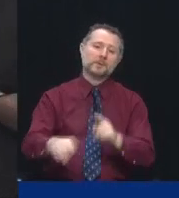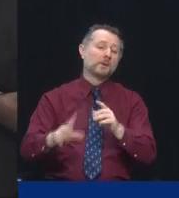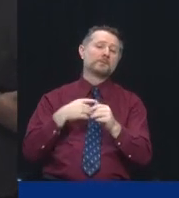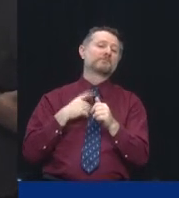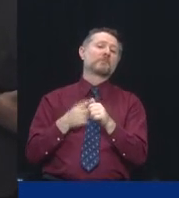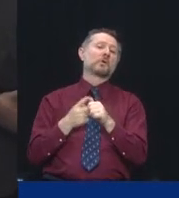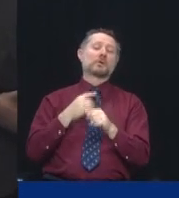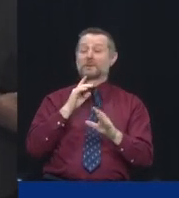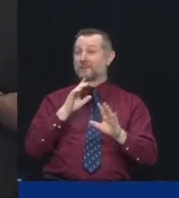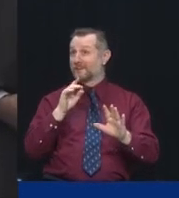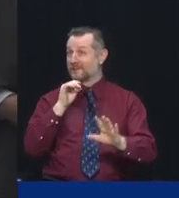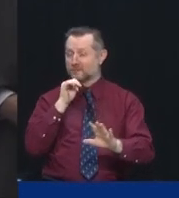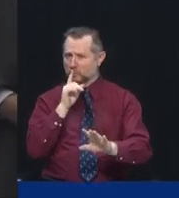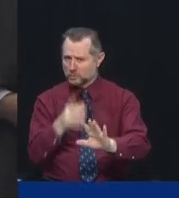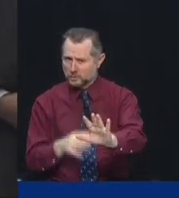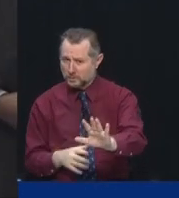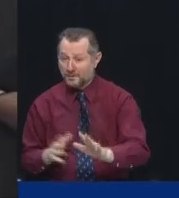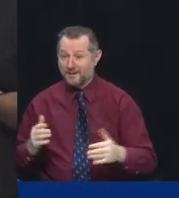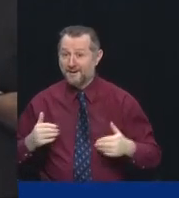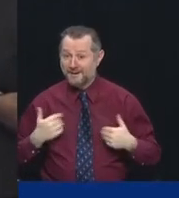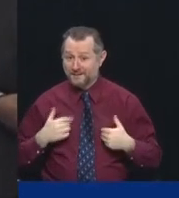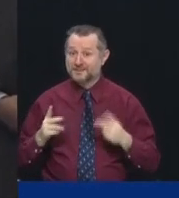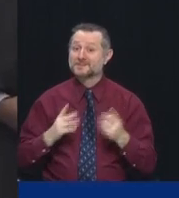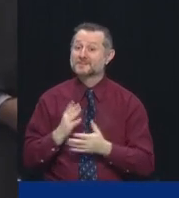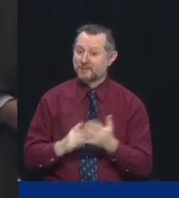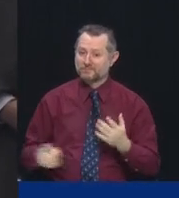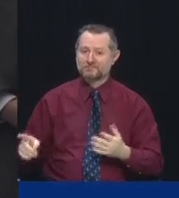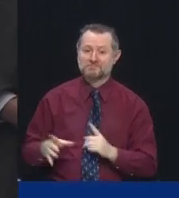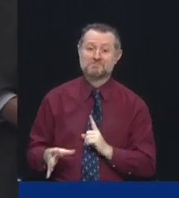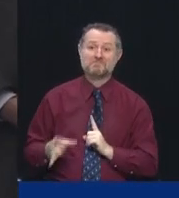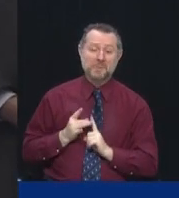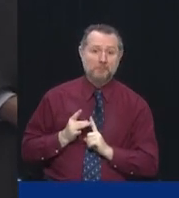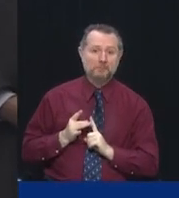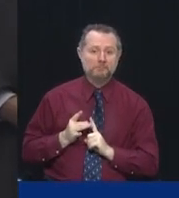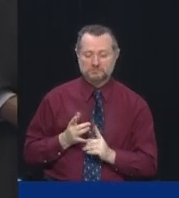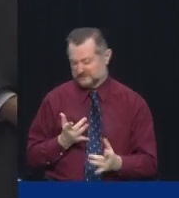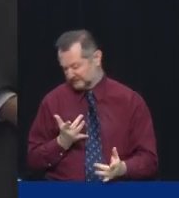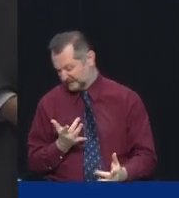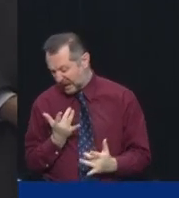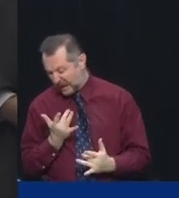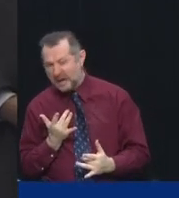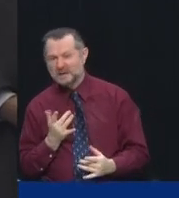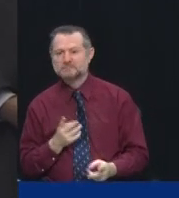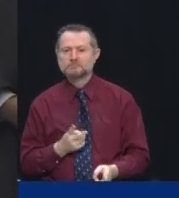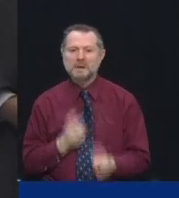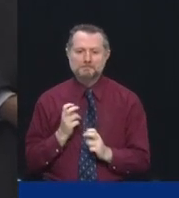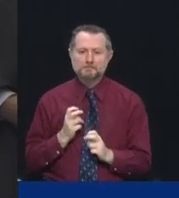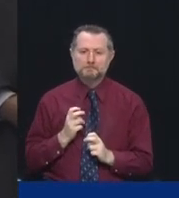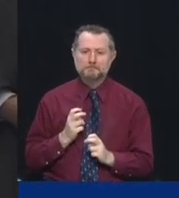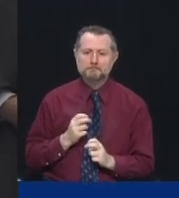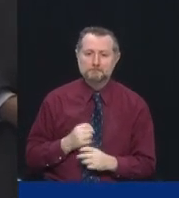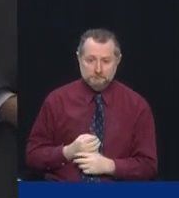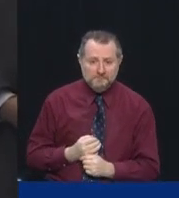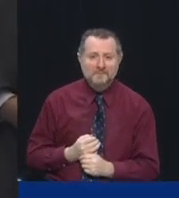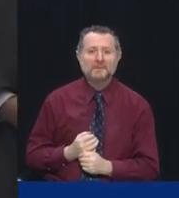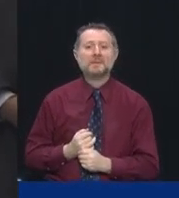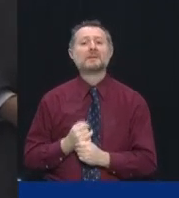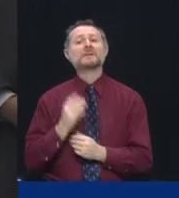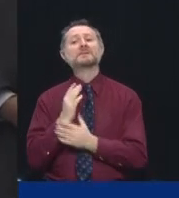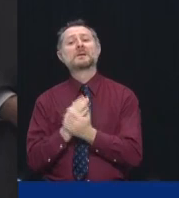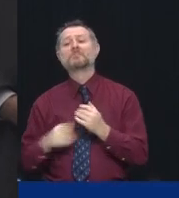Young people have gotten very sick from COVID also. Young people get what they call long